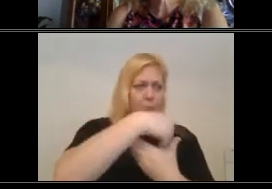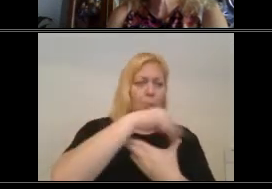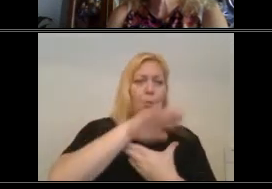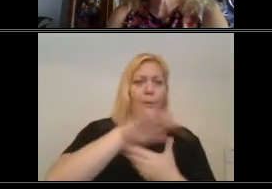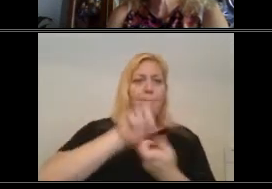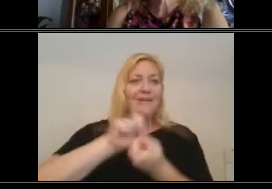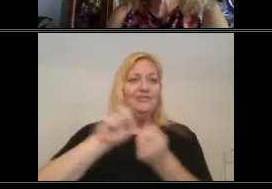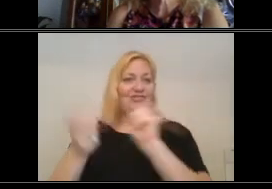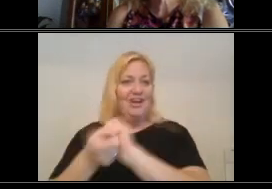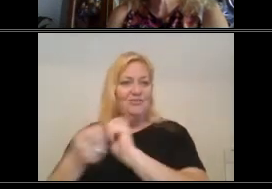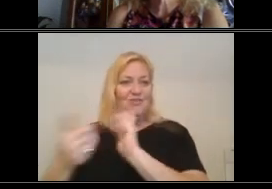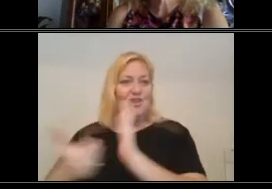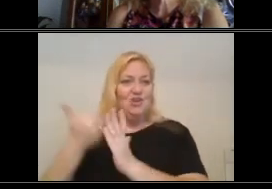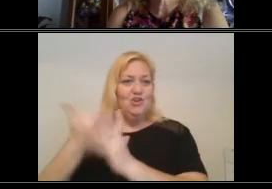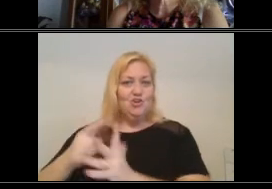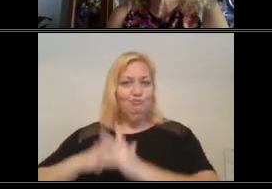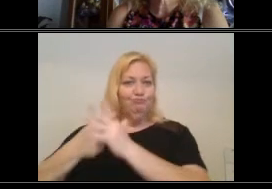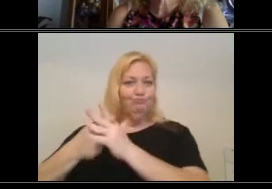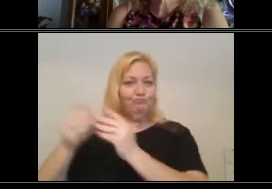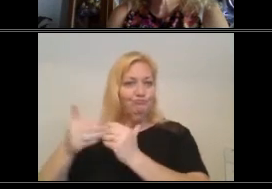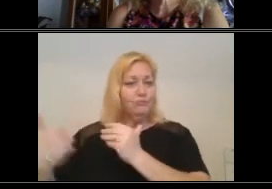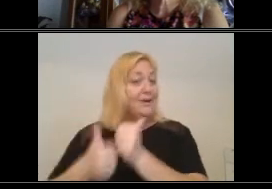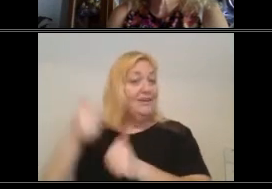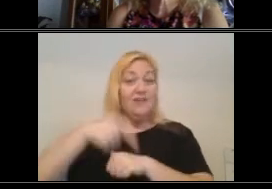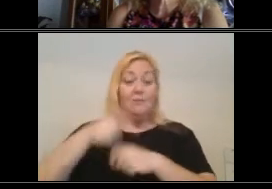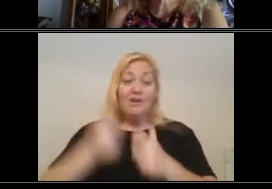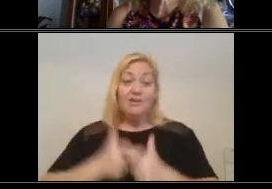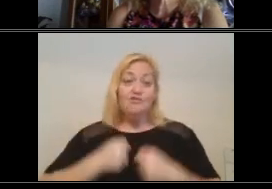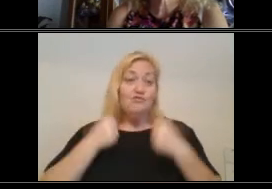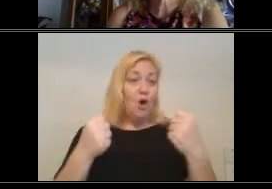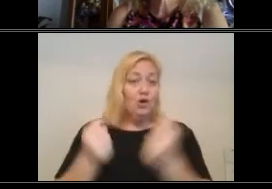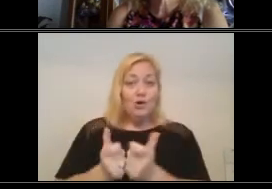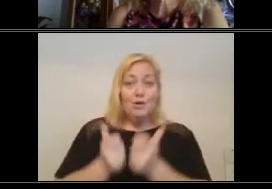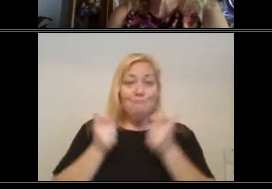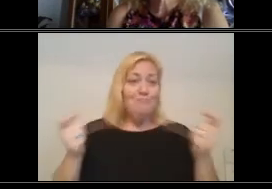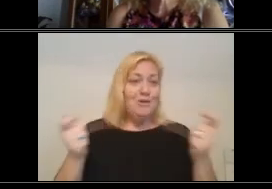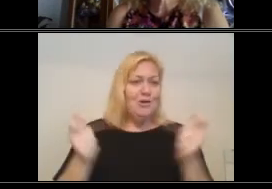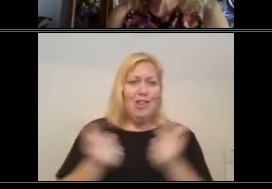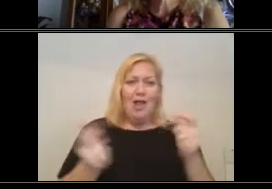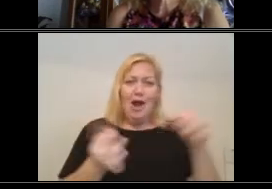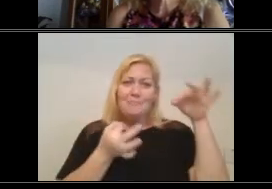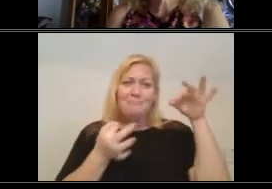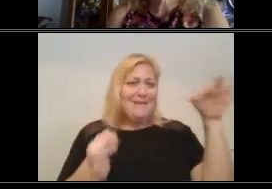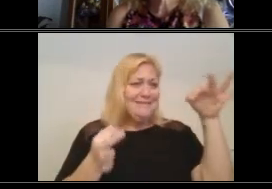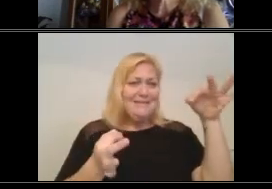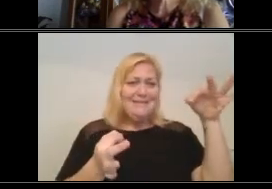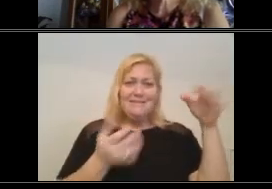iteration. So each time we're getting stronger and bigger, and huge pieces of this are